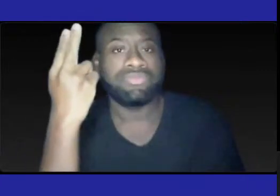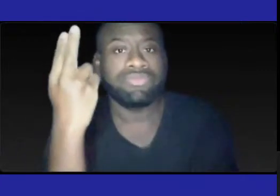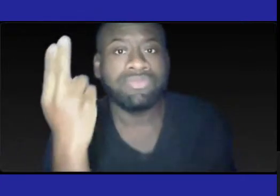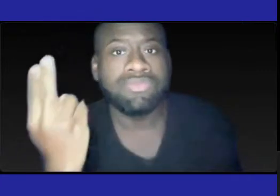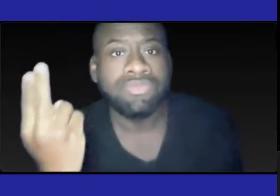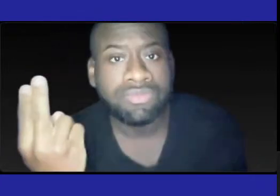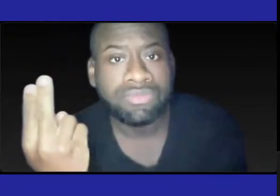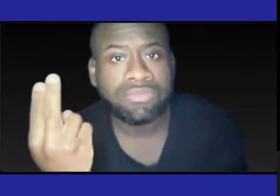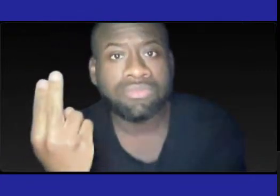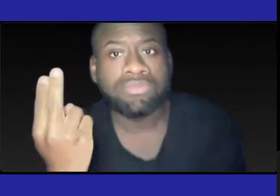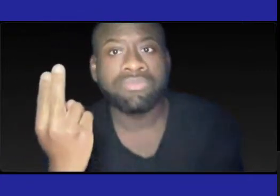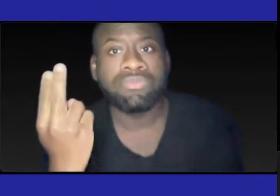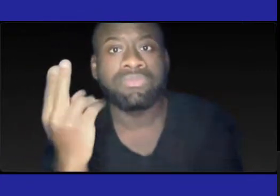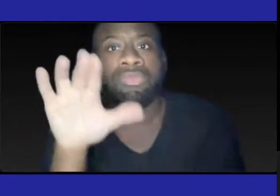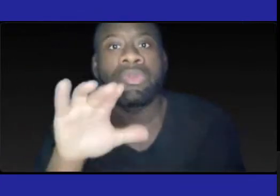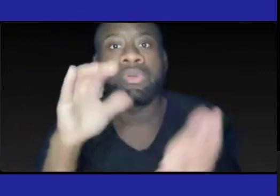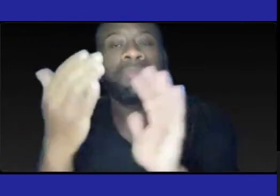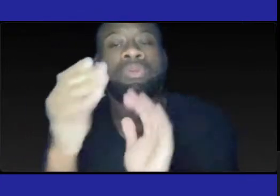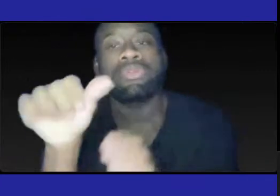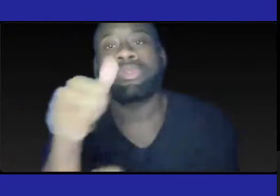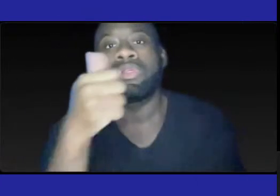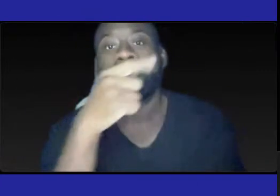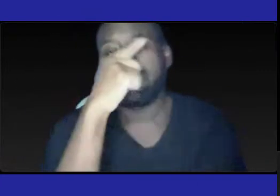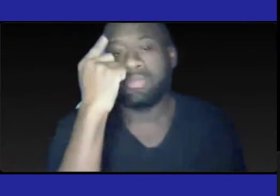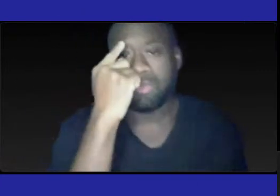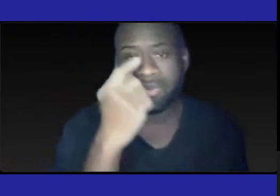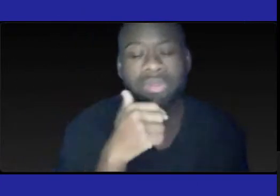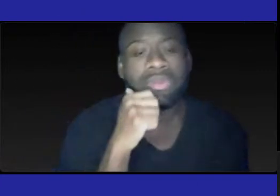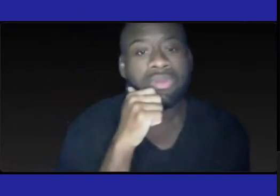other ethnicities and races. Next slide, please.